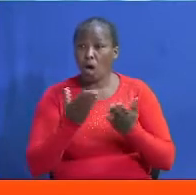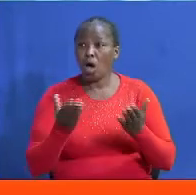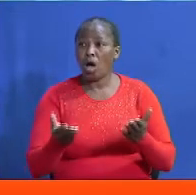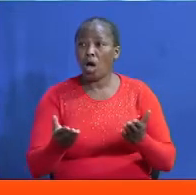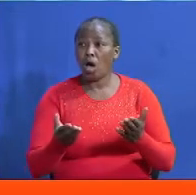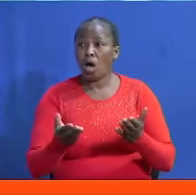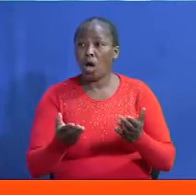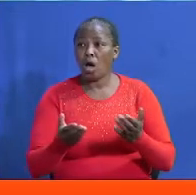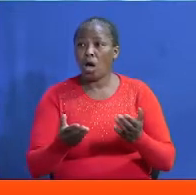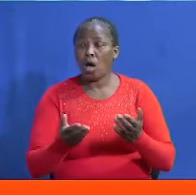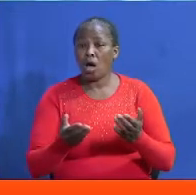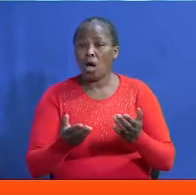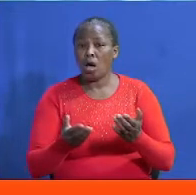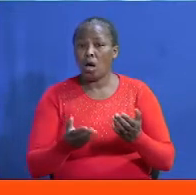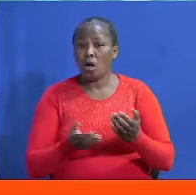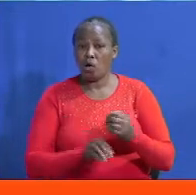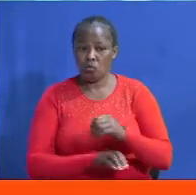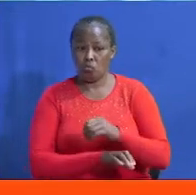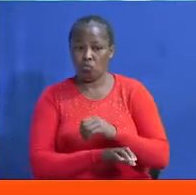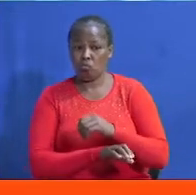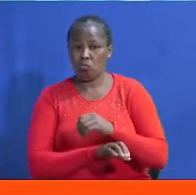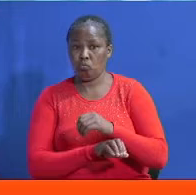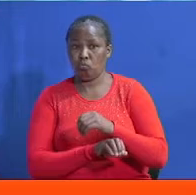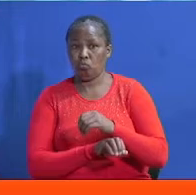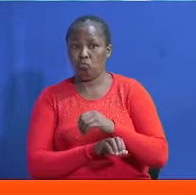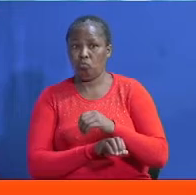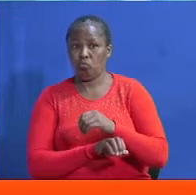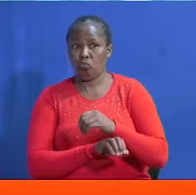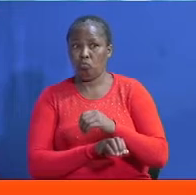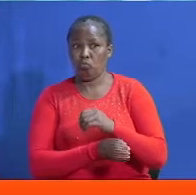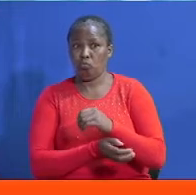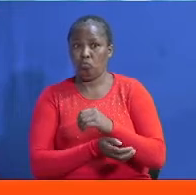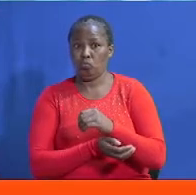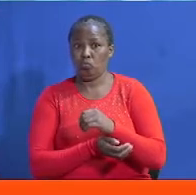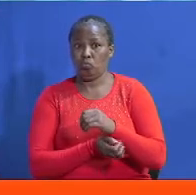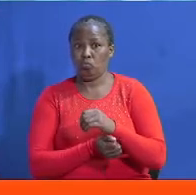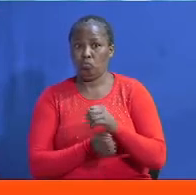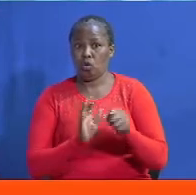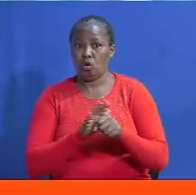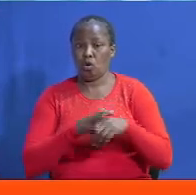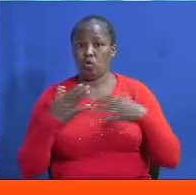they were the ones who were bribed. Yeah. But come 2022, since like a lot of people will be